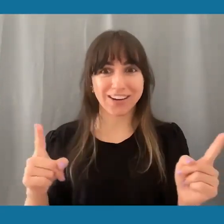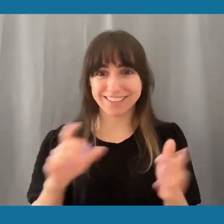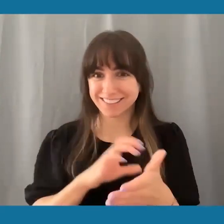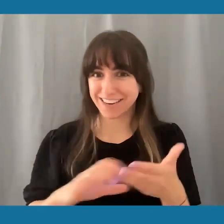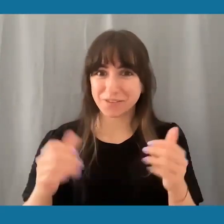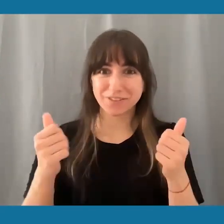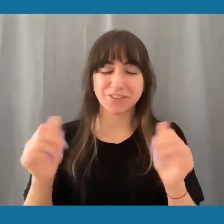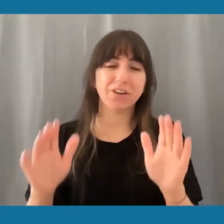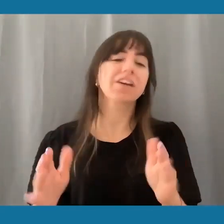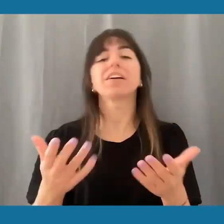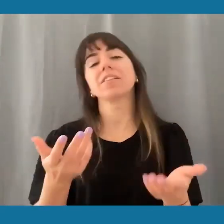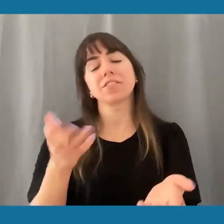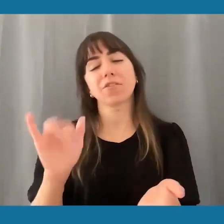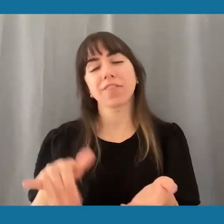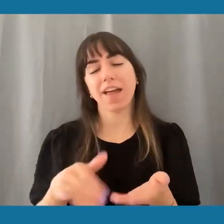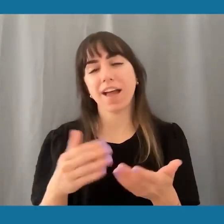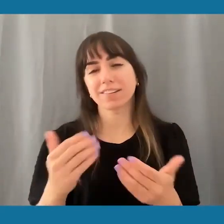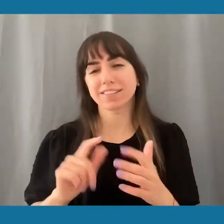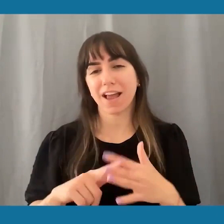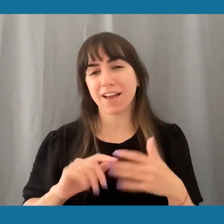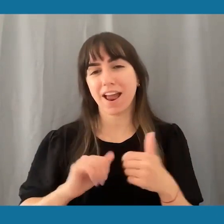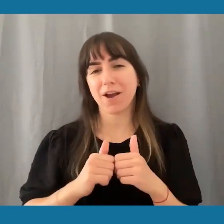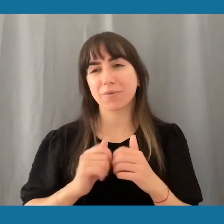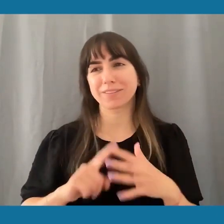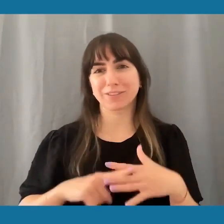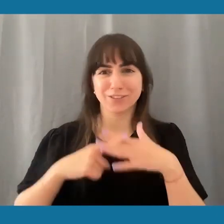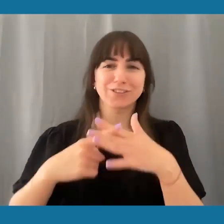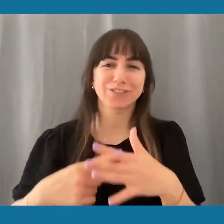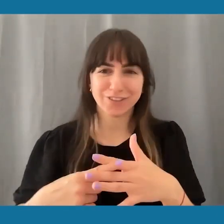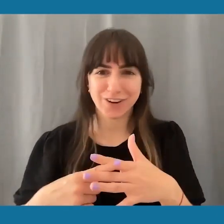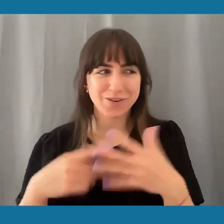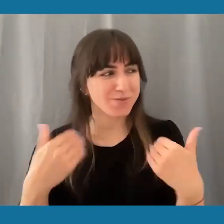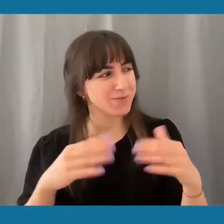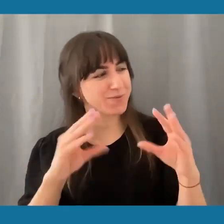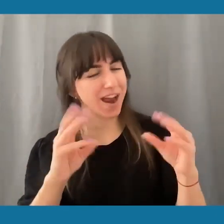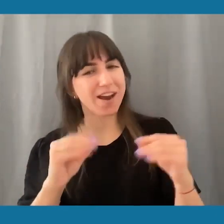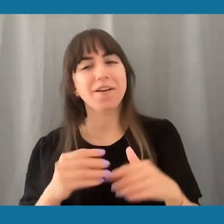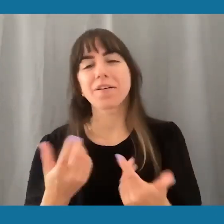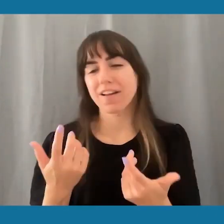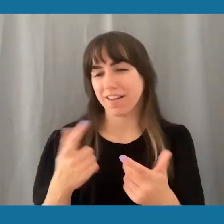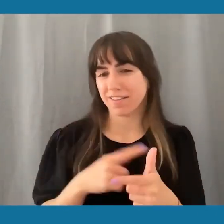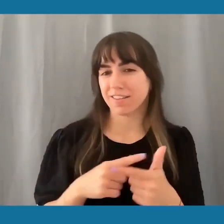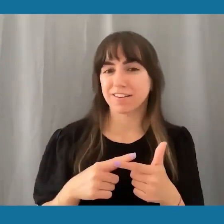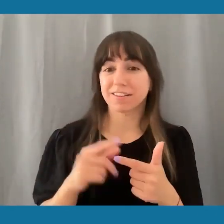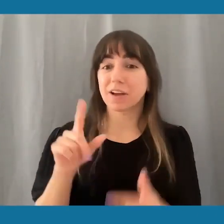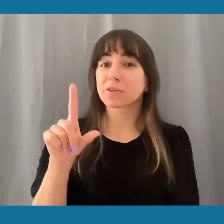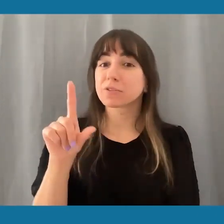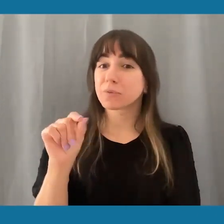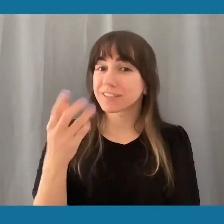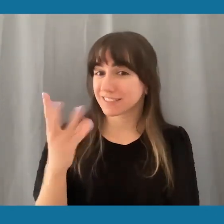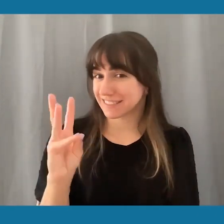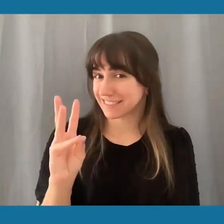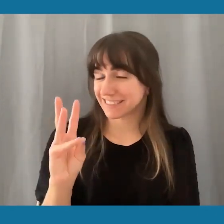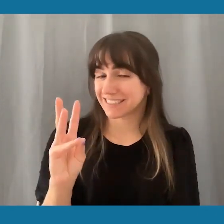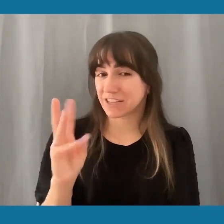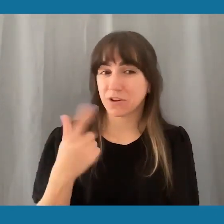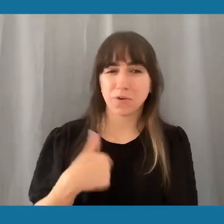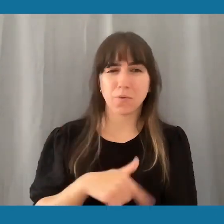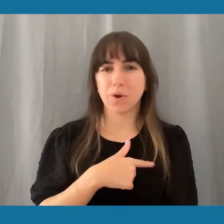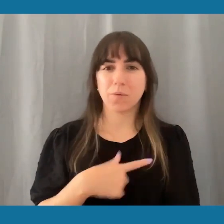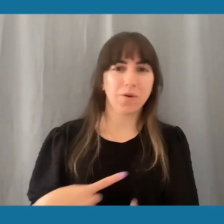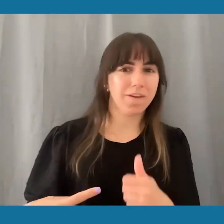2016. I was one of the first ones Yes. involved with Able. And so we